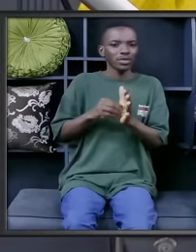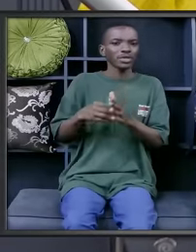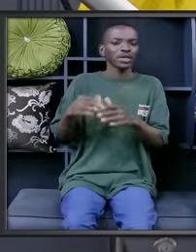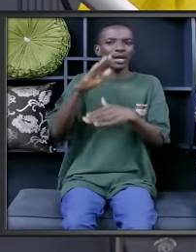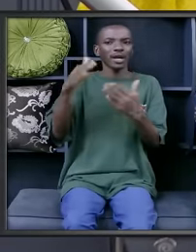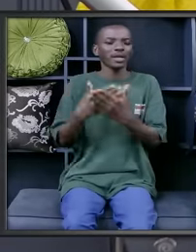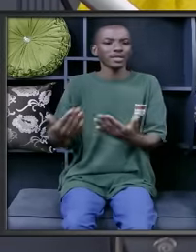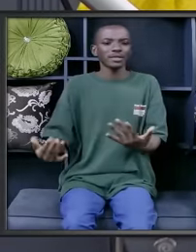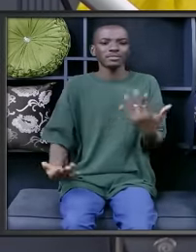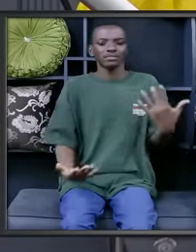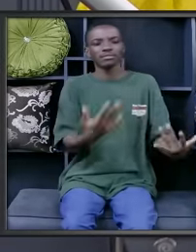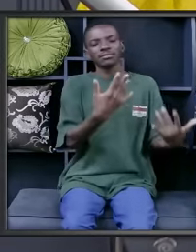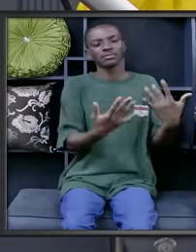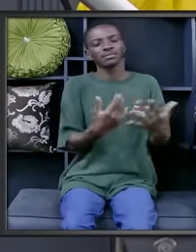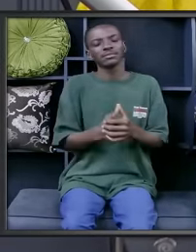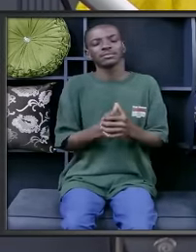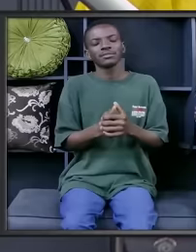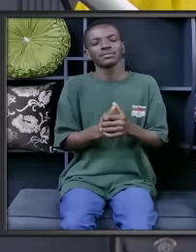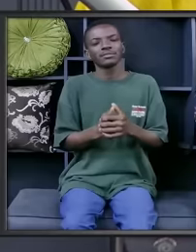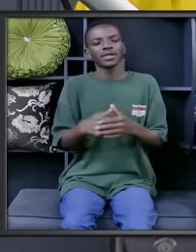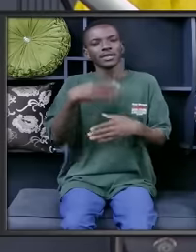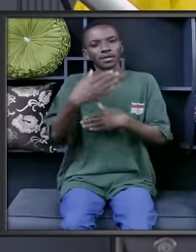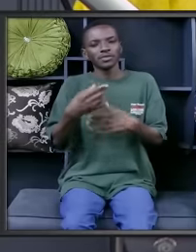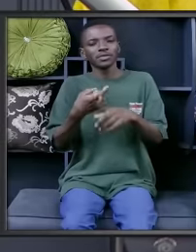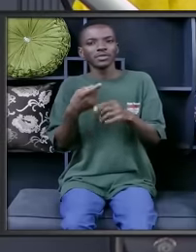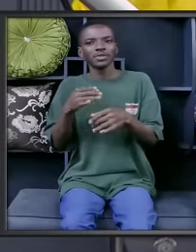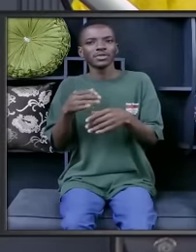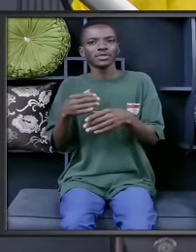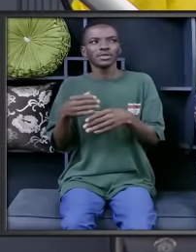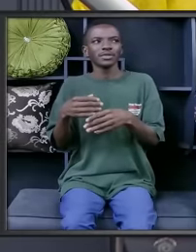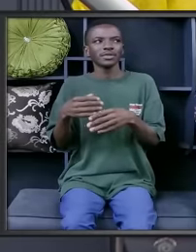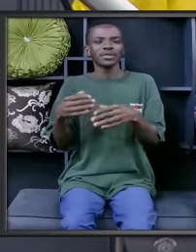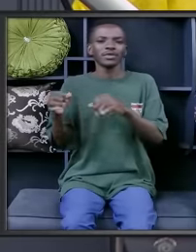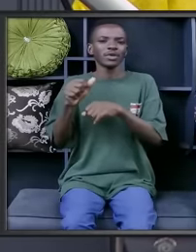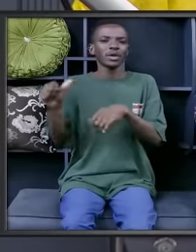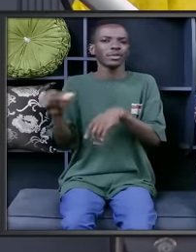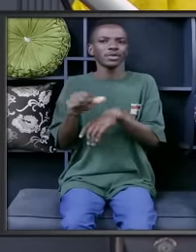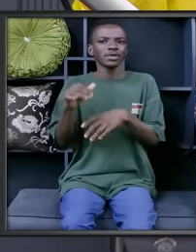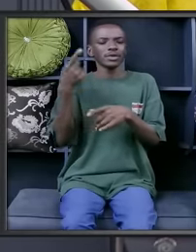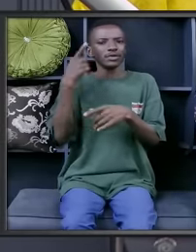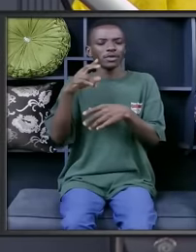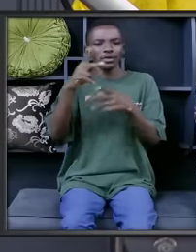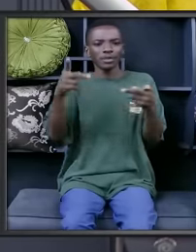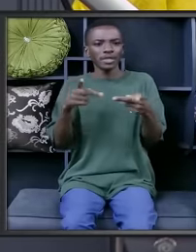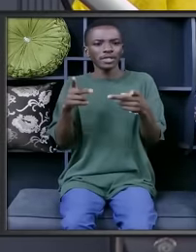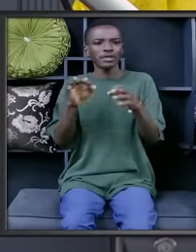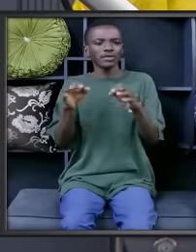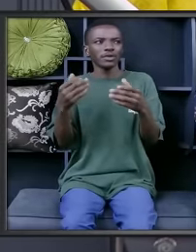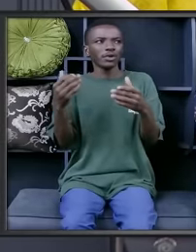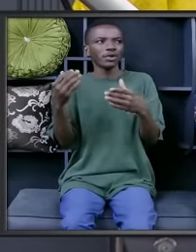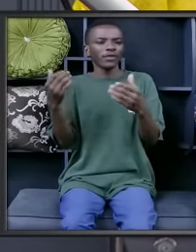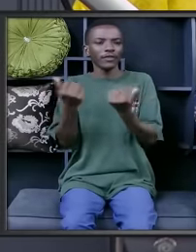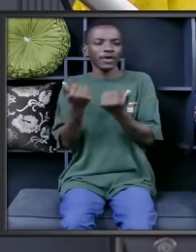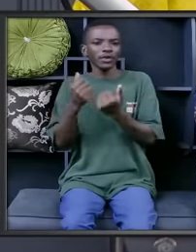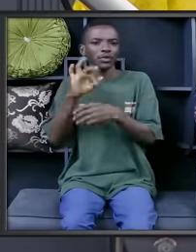burn. Set them ablaze. Nine people come. The following month, come tell and say, don't commit abomination. Say, for our place, even if you quarrel your wife, there are